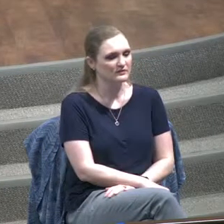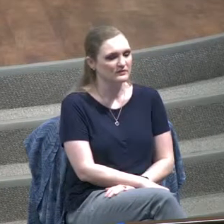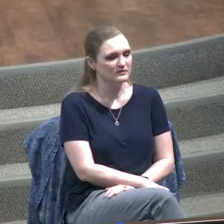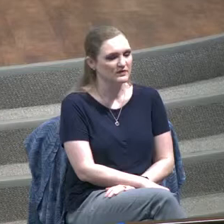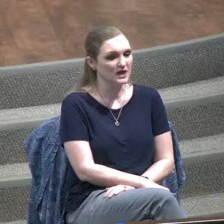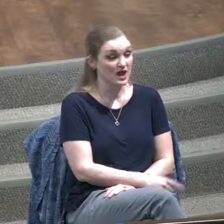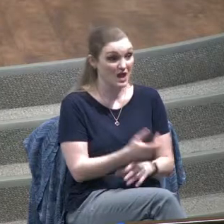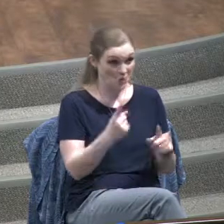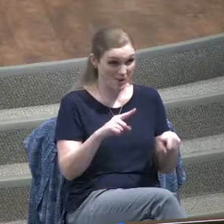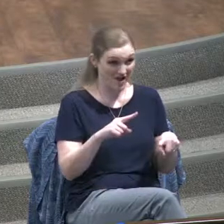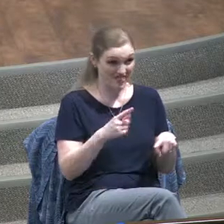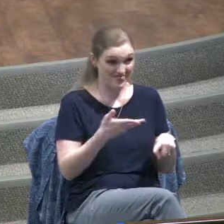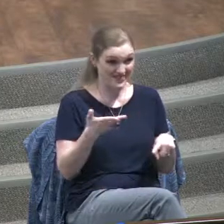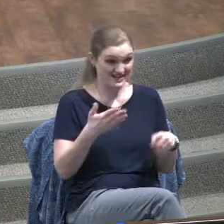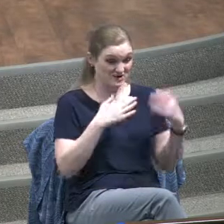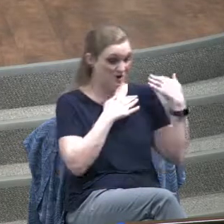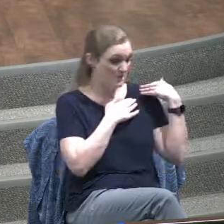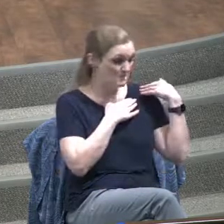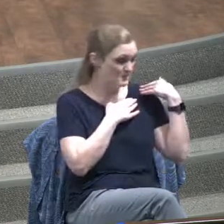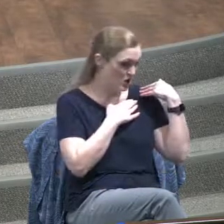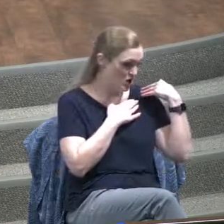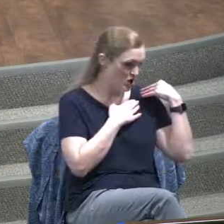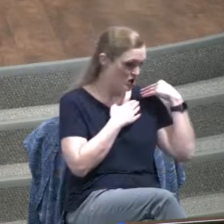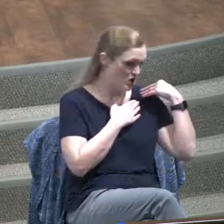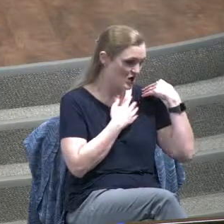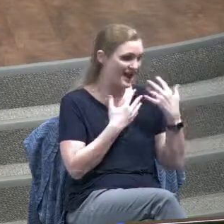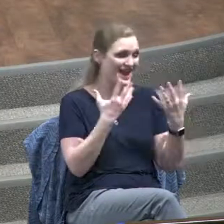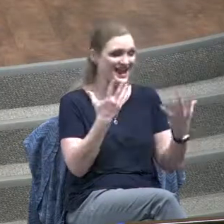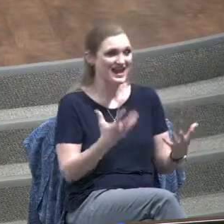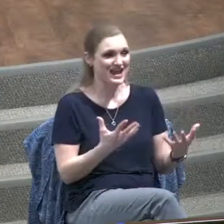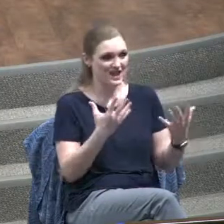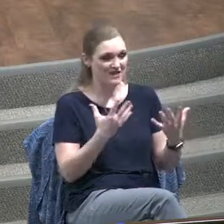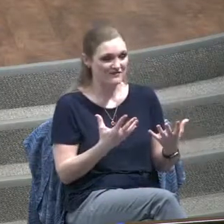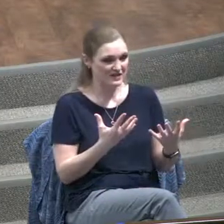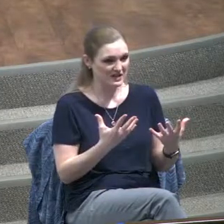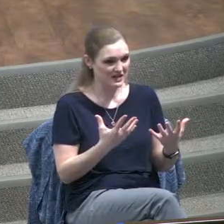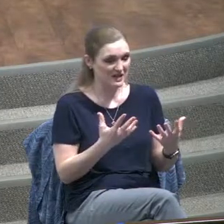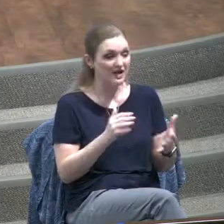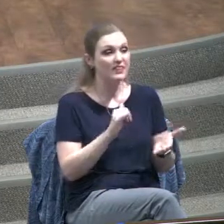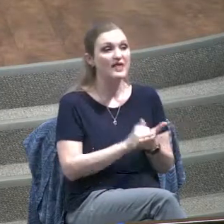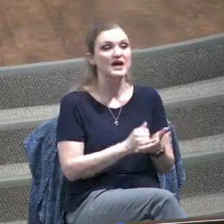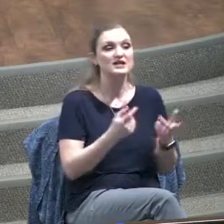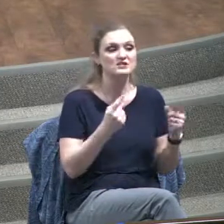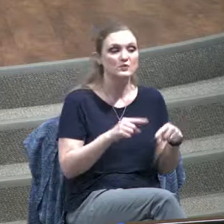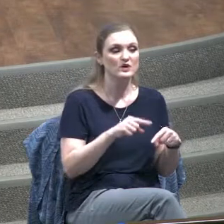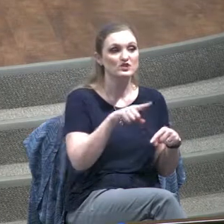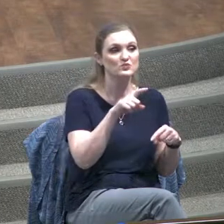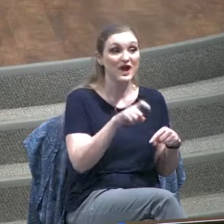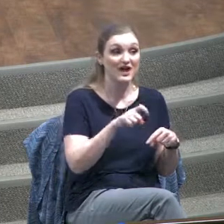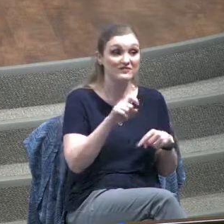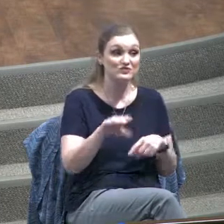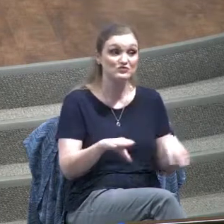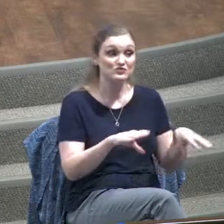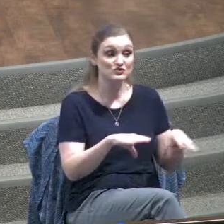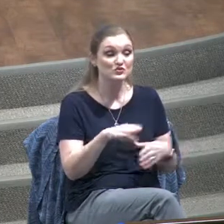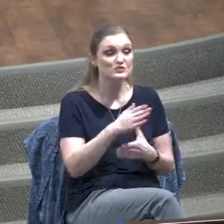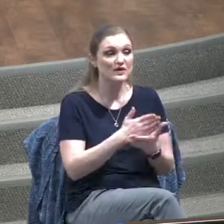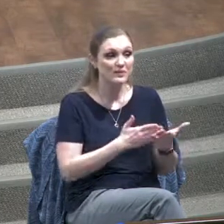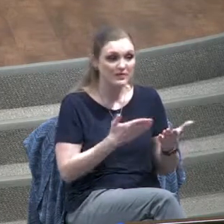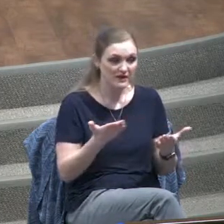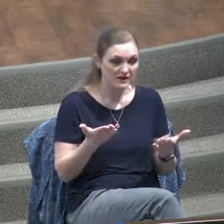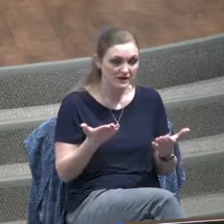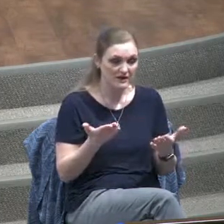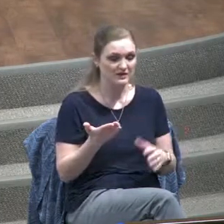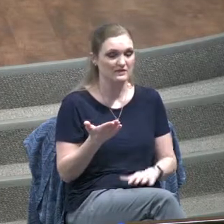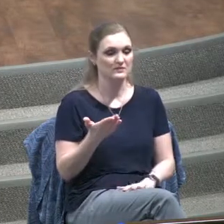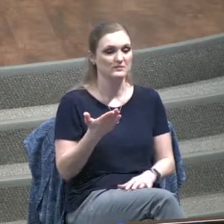And when they weigh heavy on you, when they burden on you, that's when you have to do something.